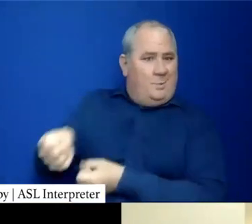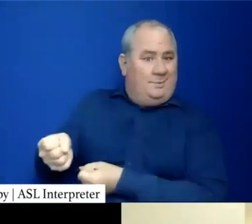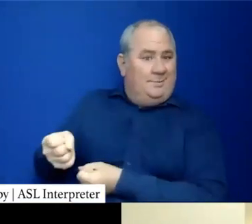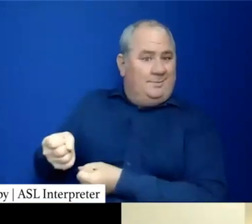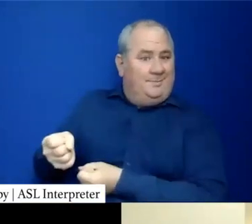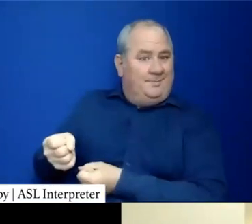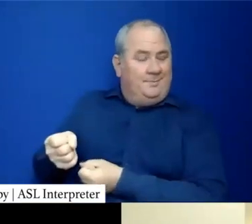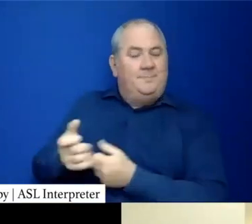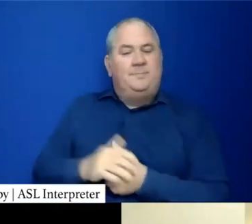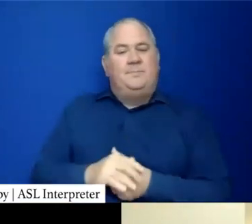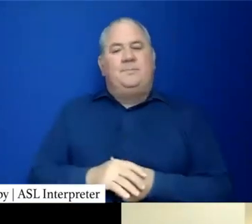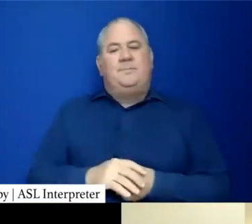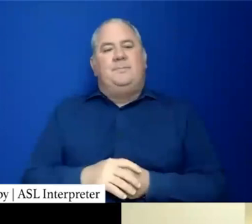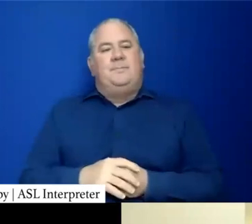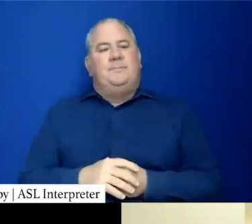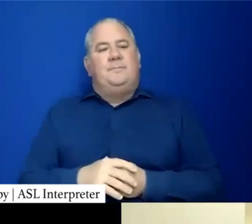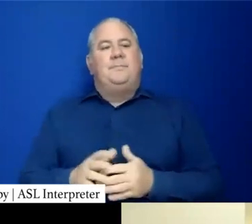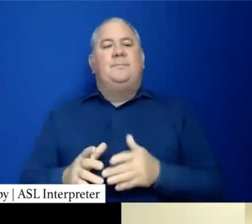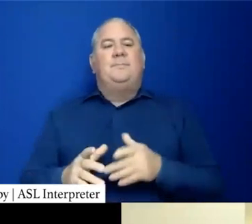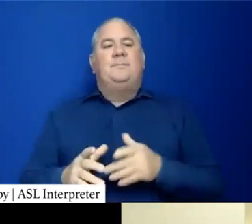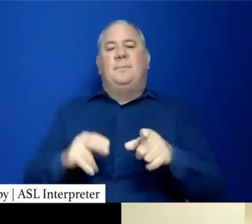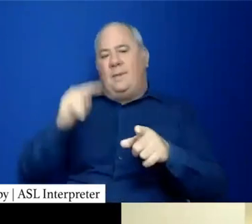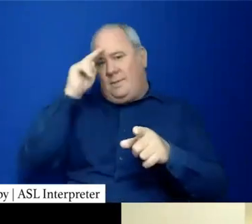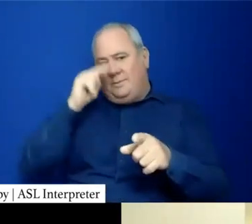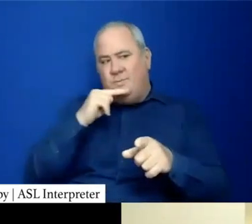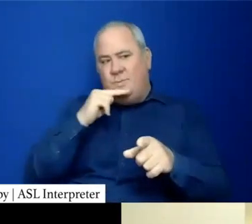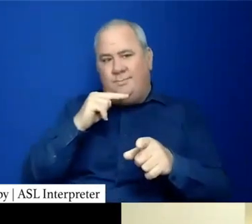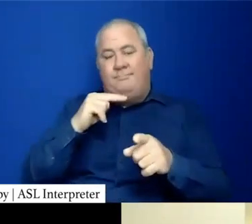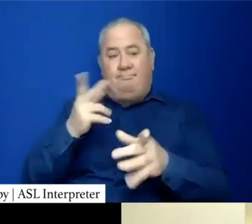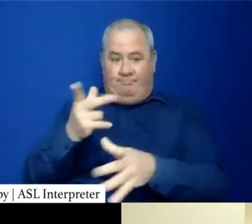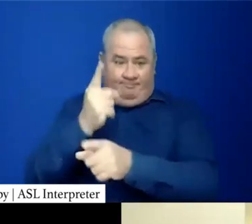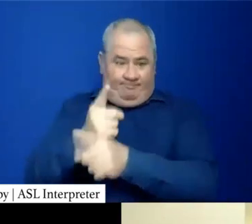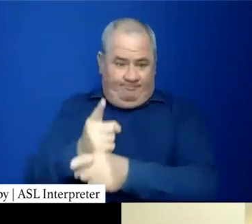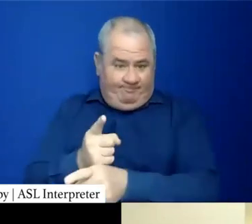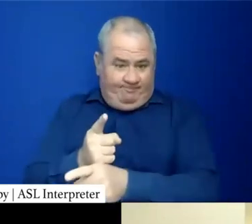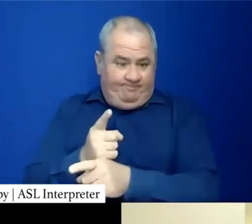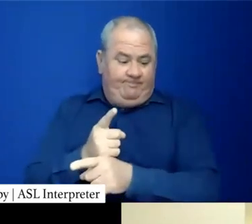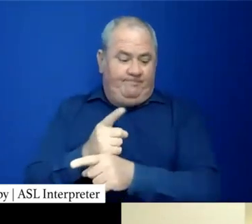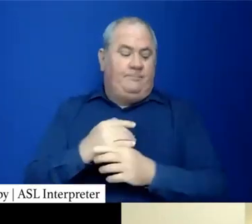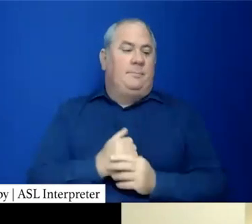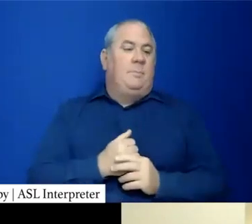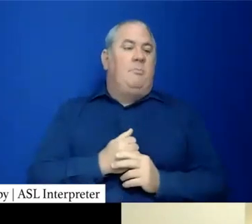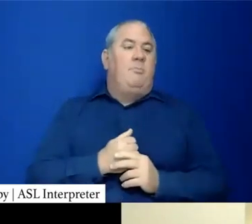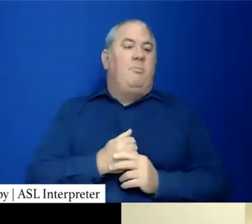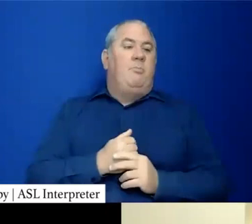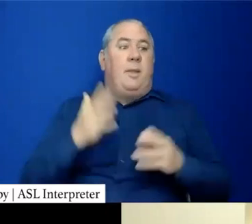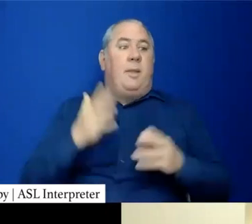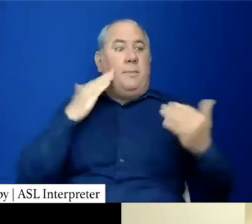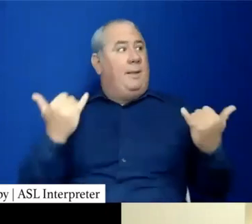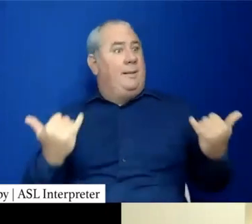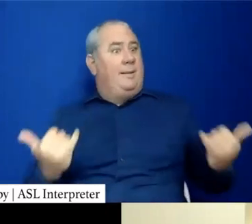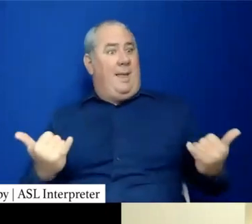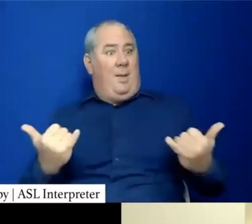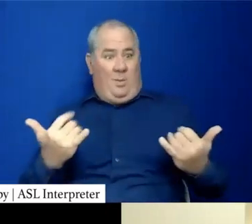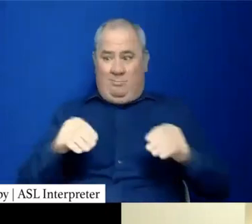This is Nassira. One thing I've been talking a lot about, because of the unprecedented times that we are in, which is to